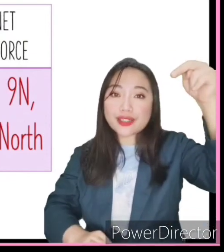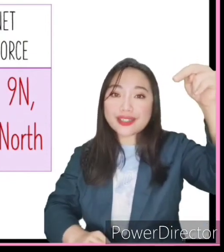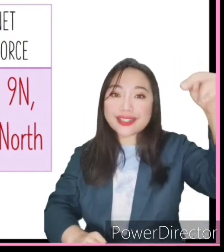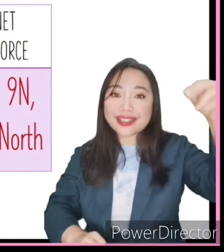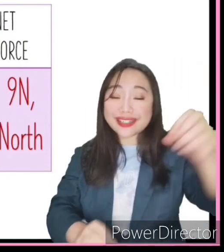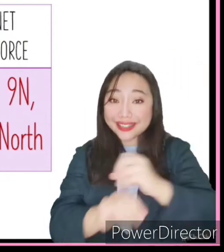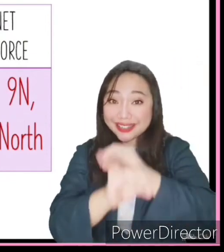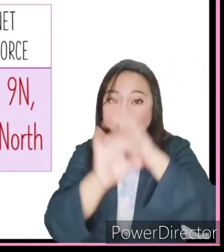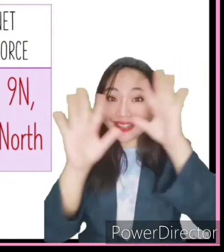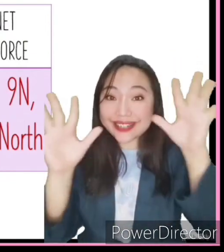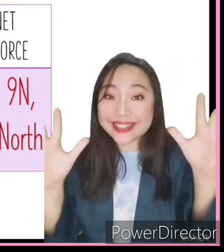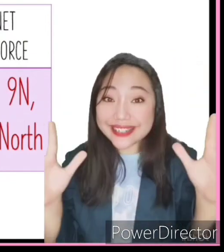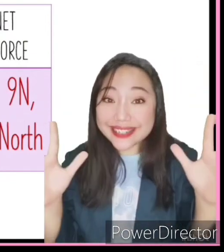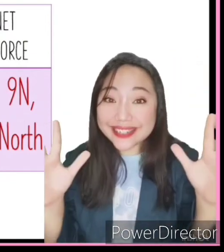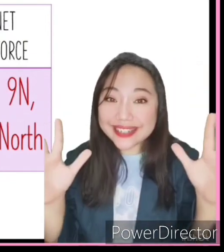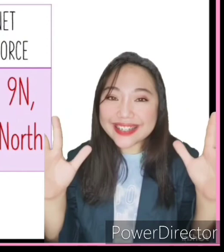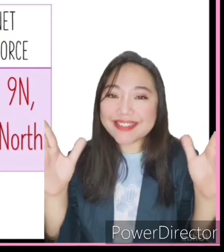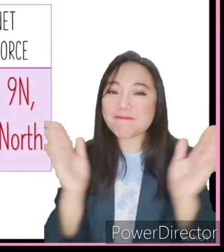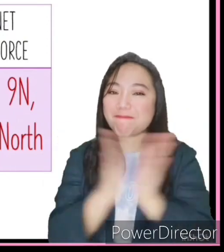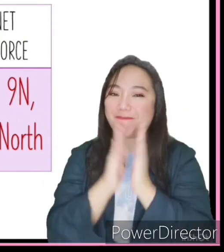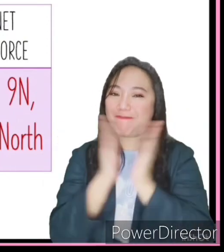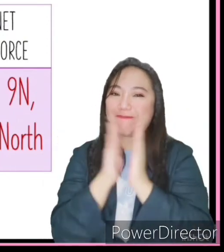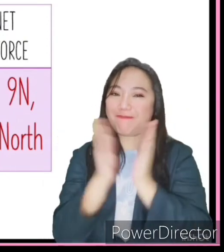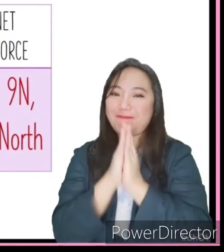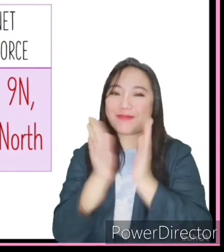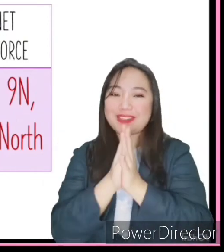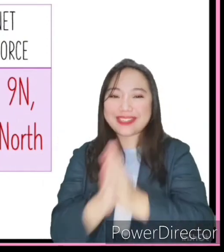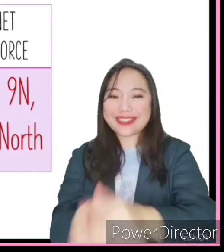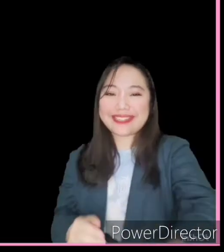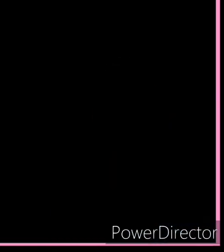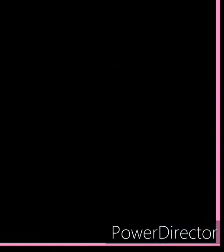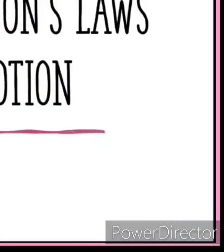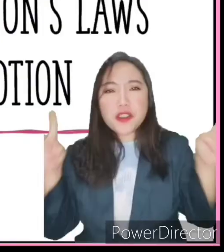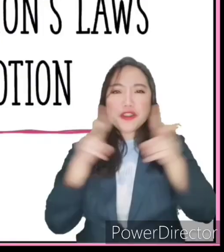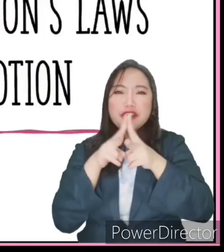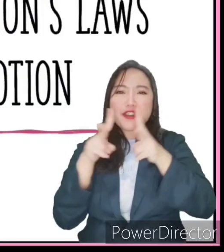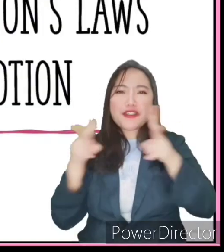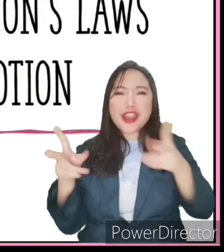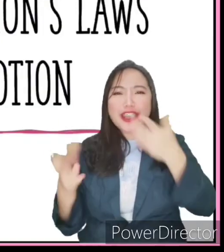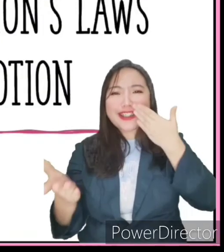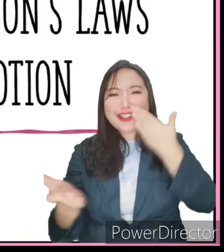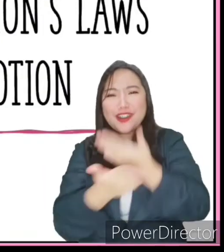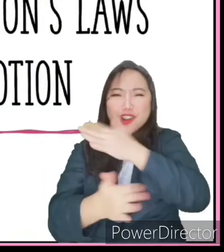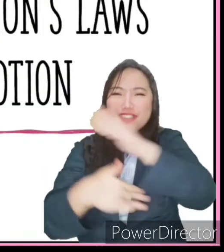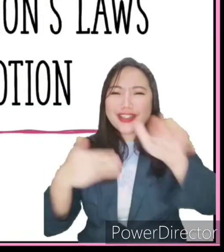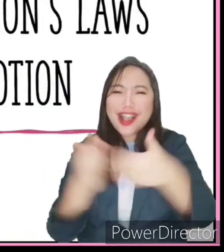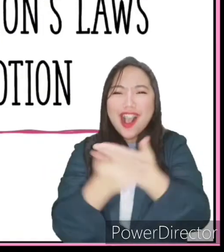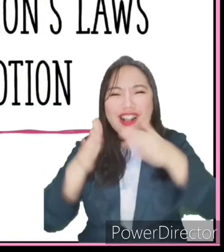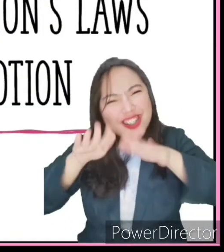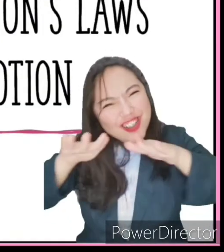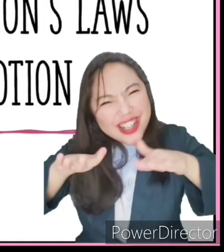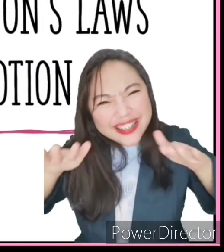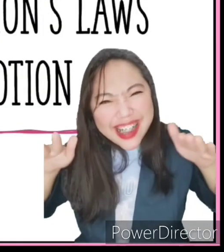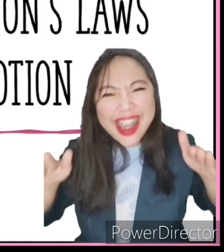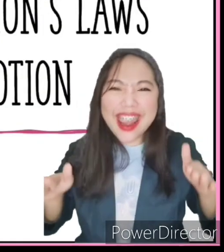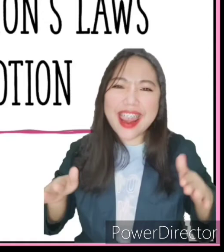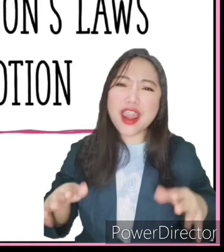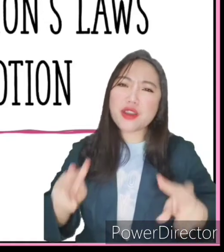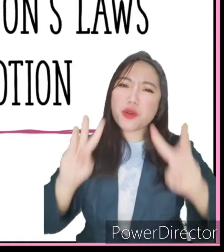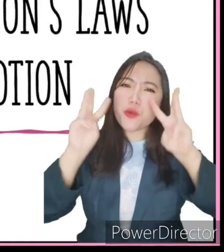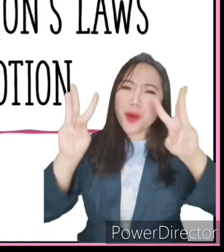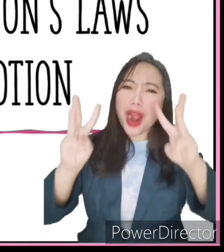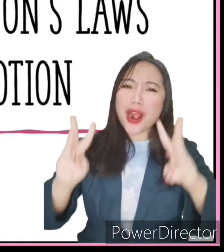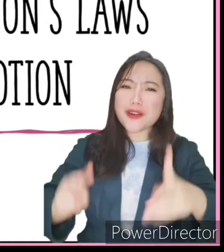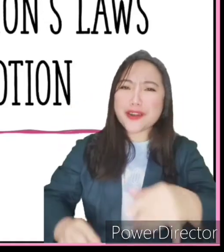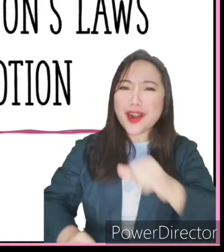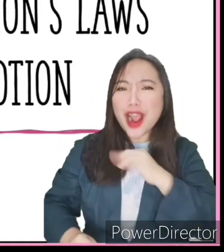Okay, so the answer is 9 Newton north. Very good. Very good, children. Wow,